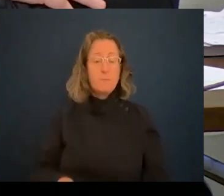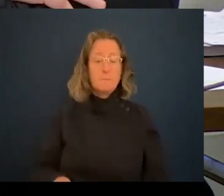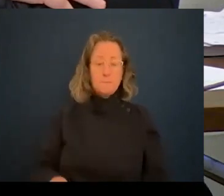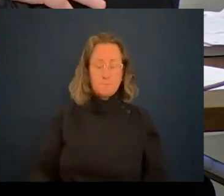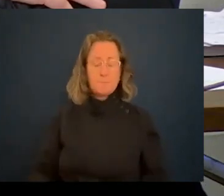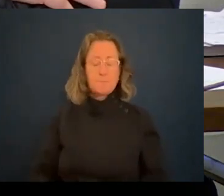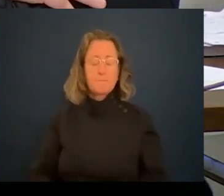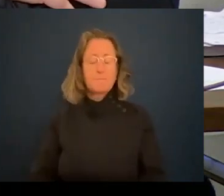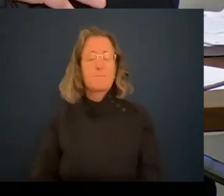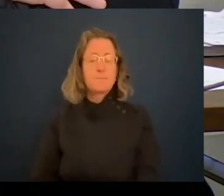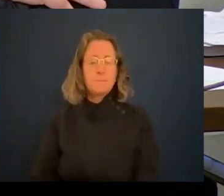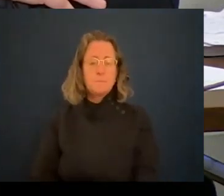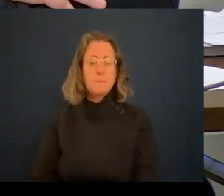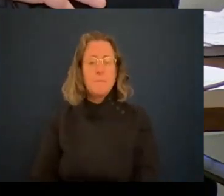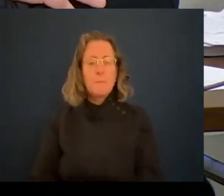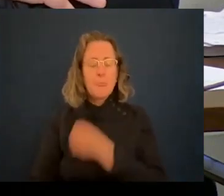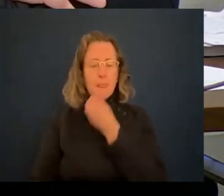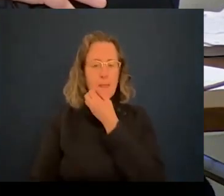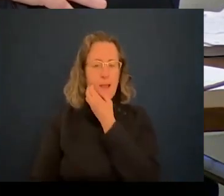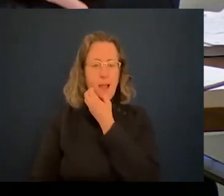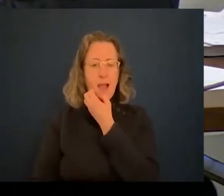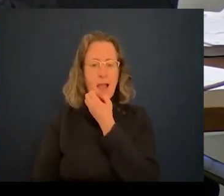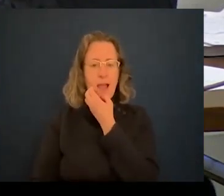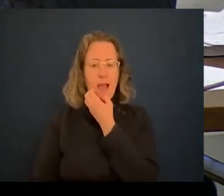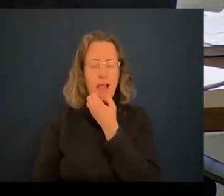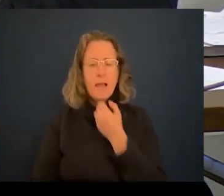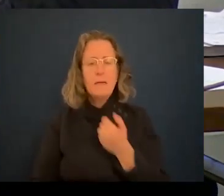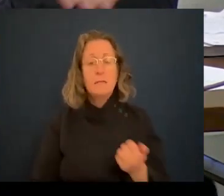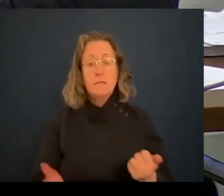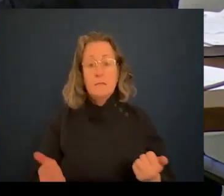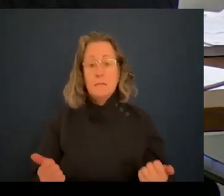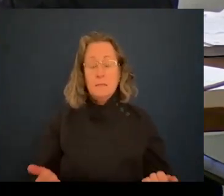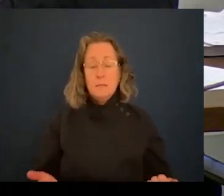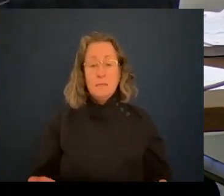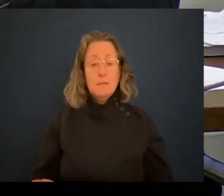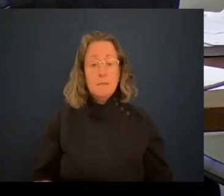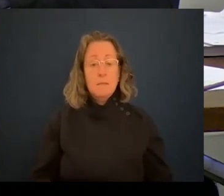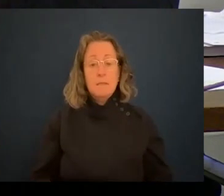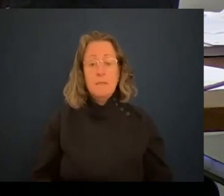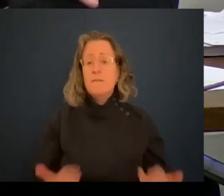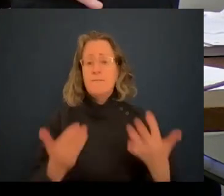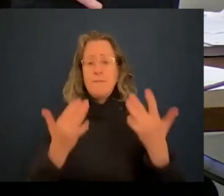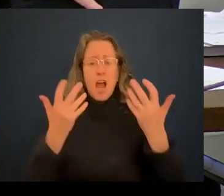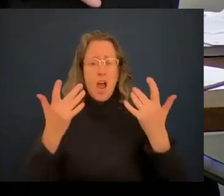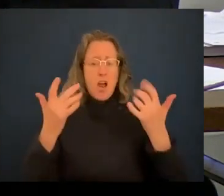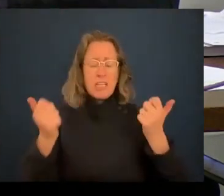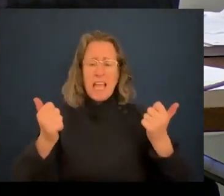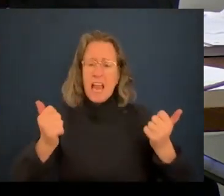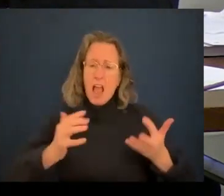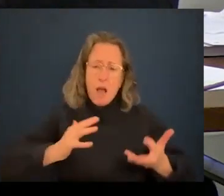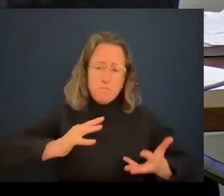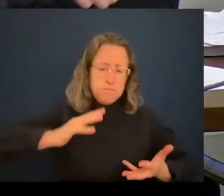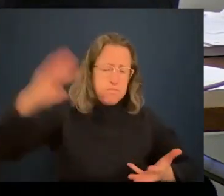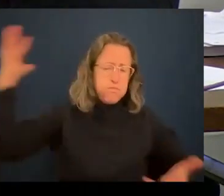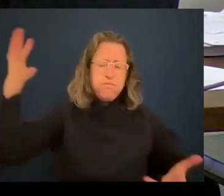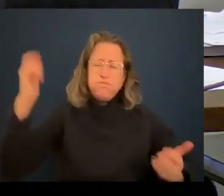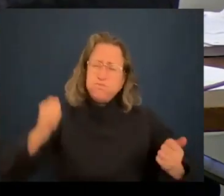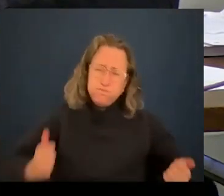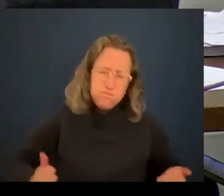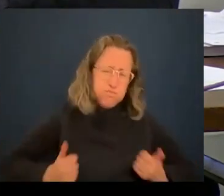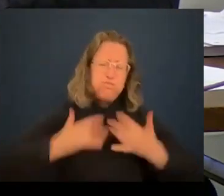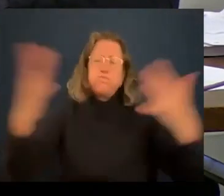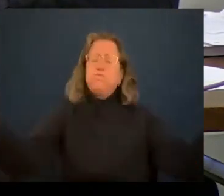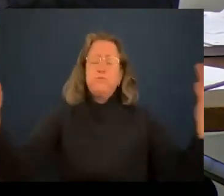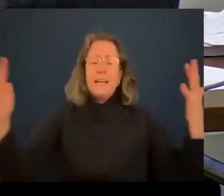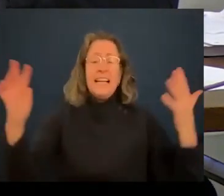fire grows 16 times the size in a three minute period and after that it keeps